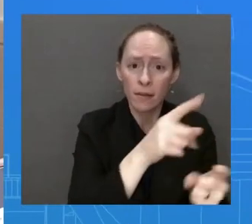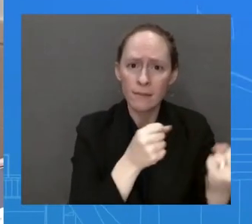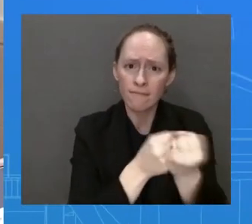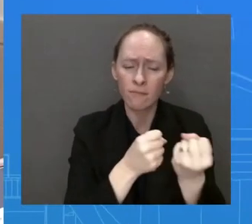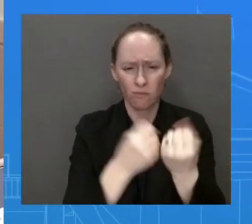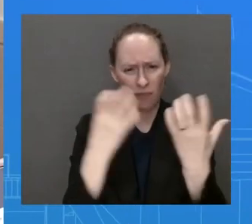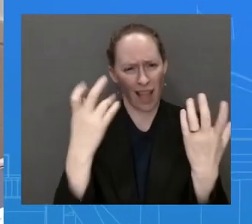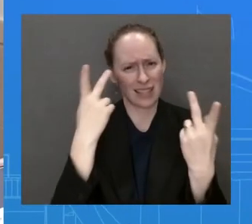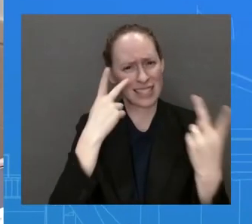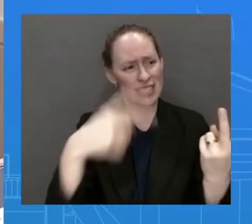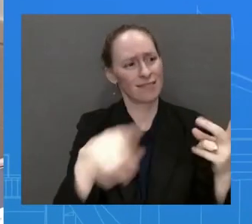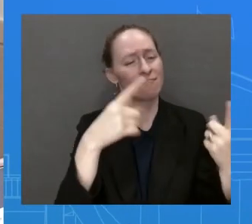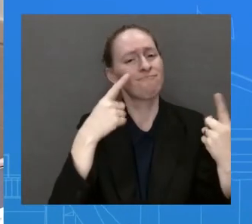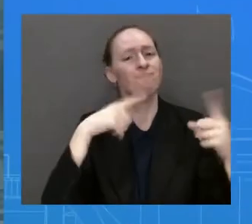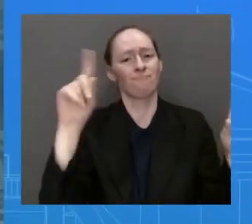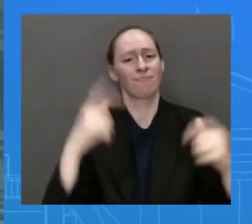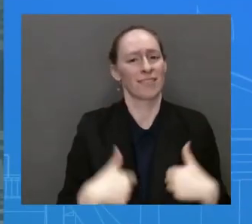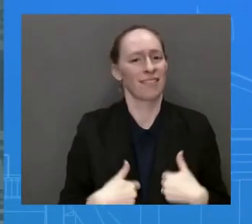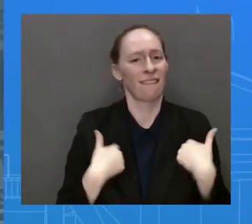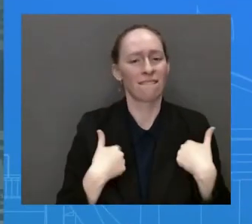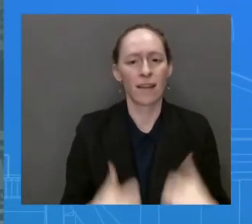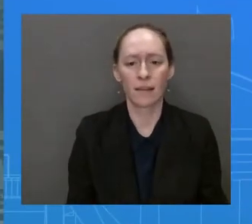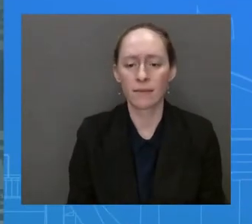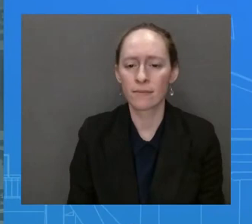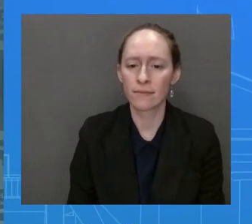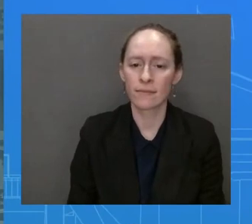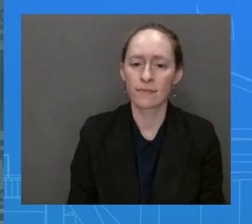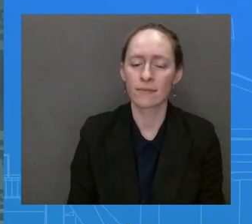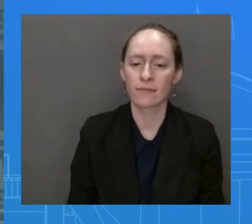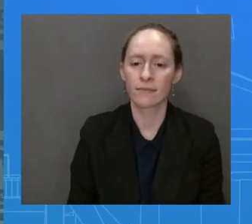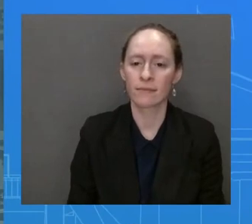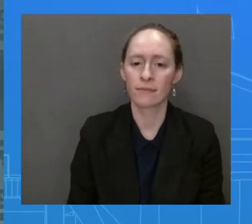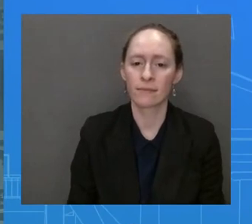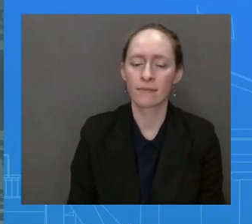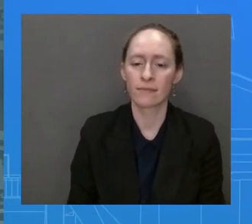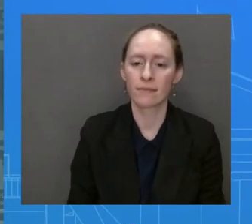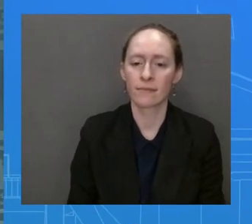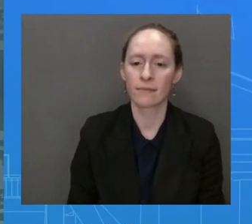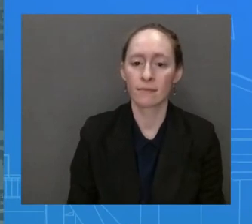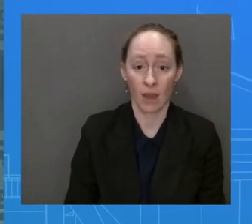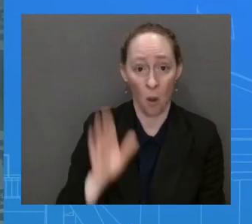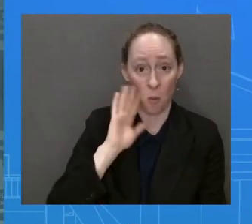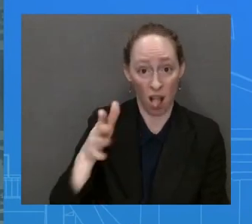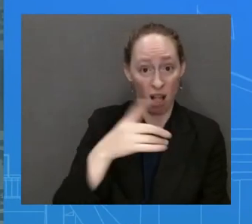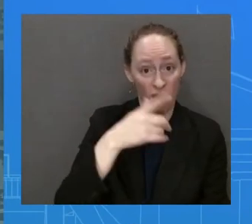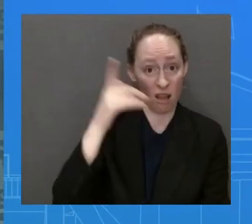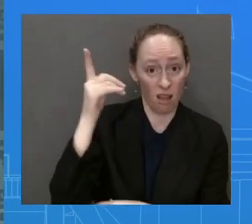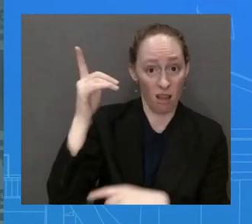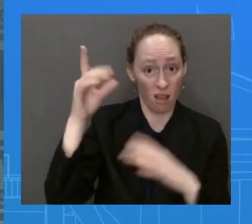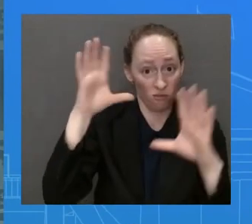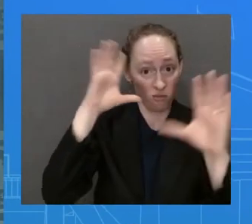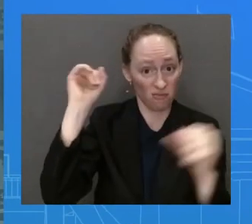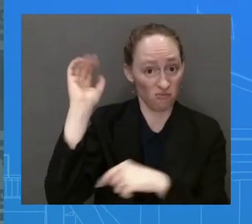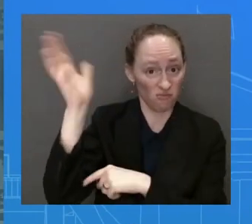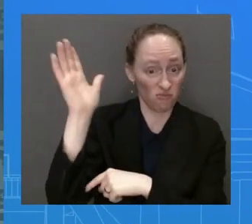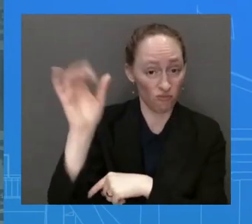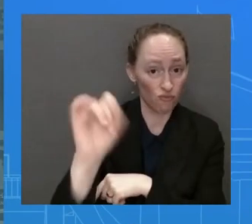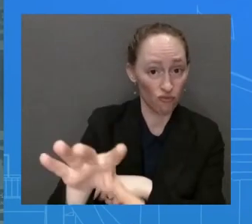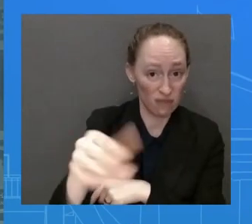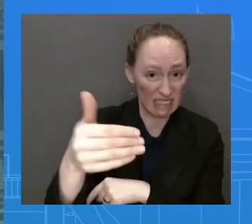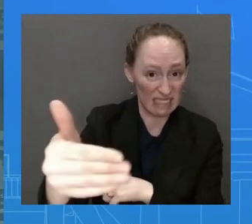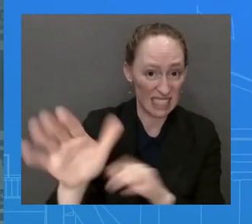remarks on Monday? I know that he will generally speak about where we are just in terms of